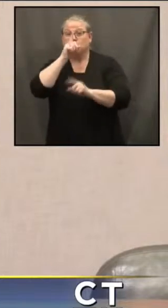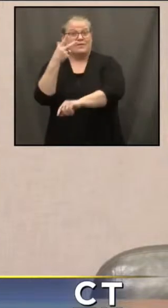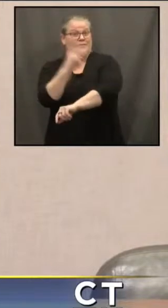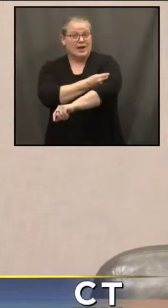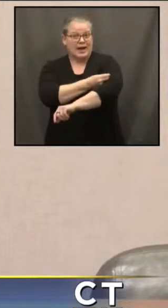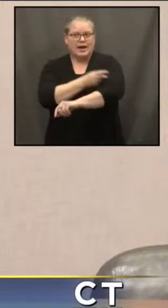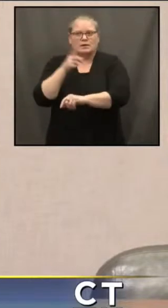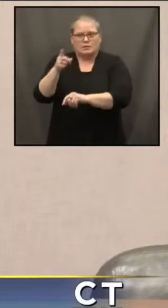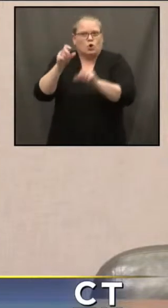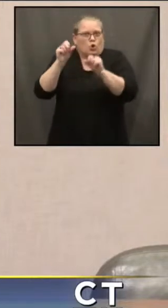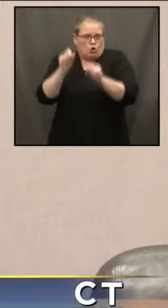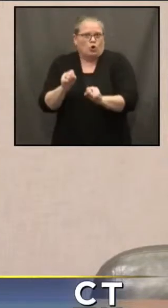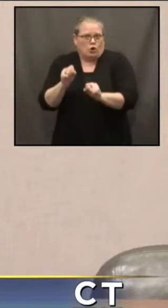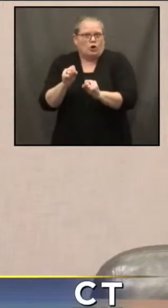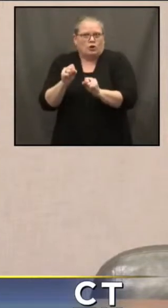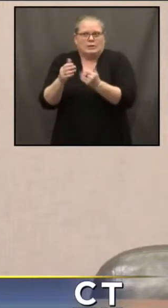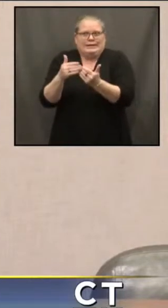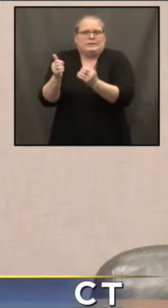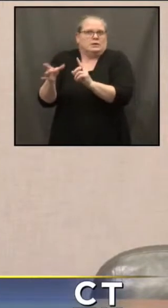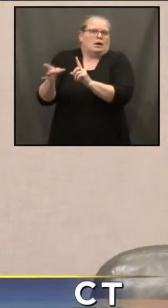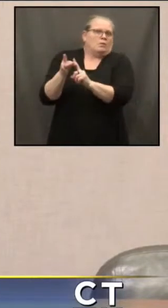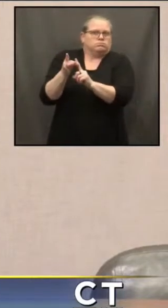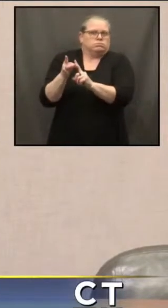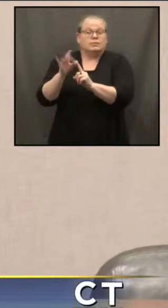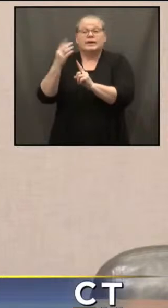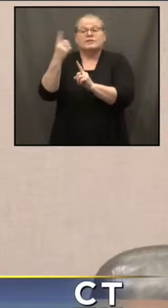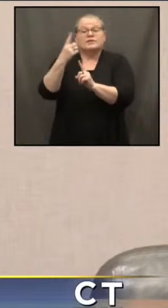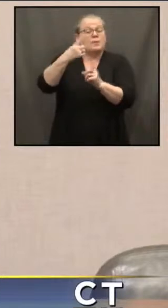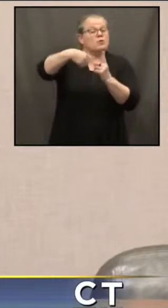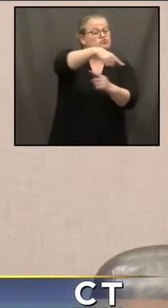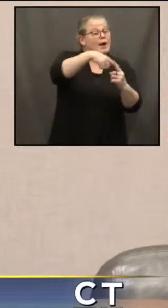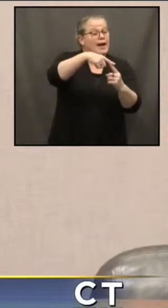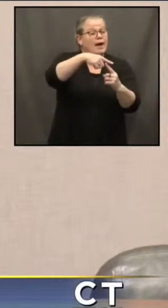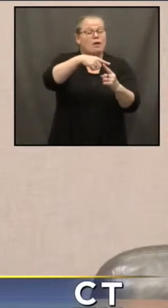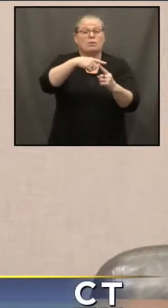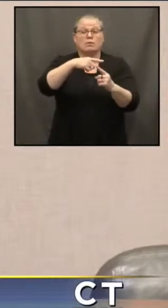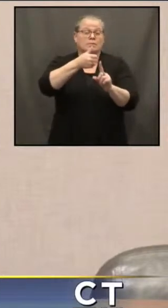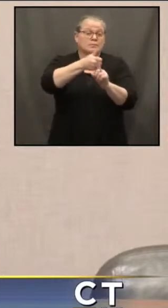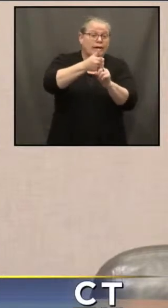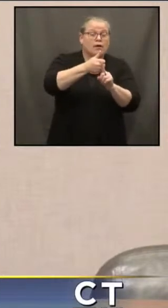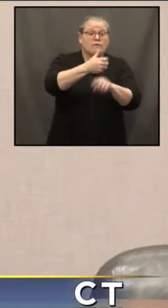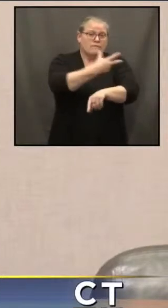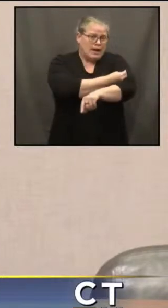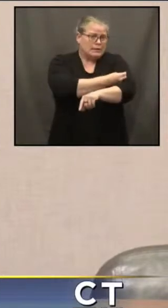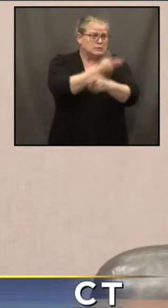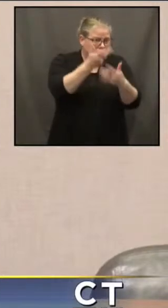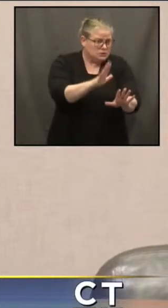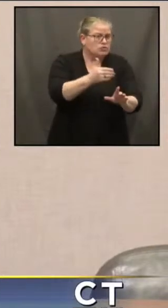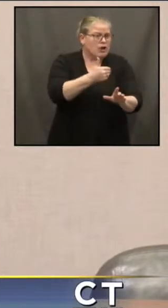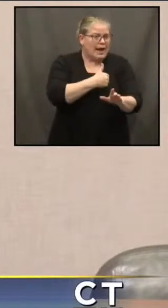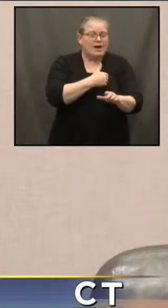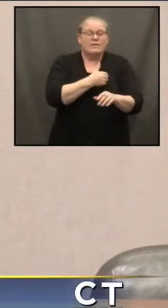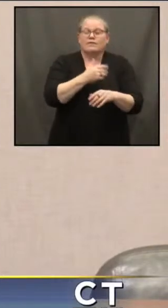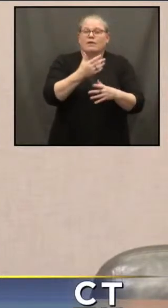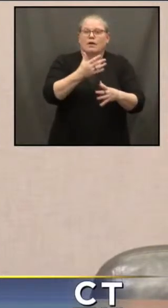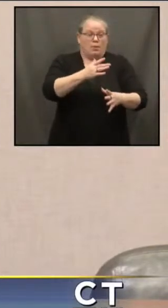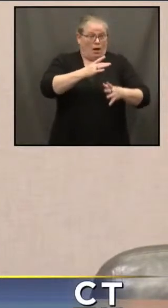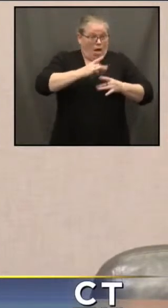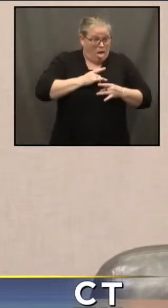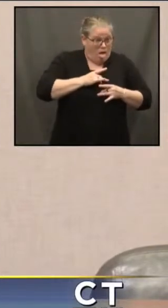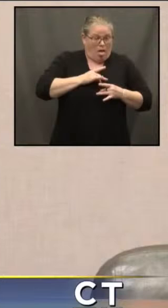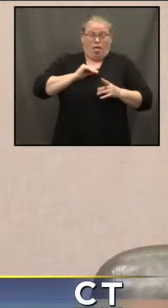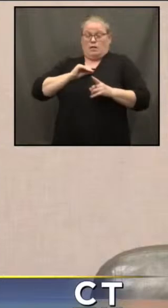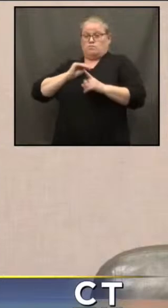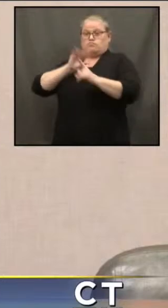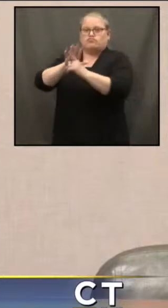somebody around them who was vaccinated may have had a mild case of the infection. So I think it's an uncomfortable decision, I